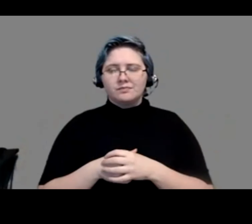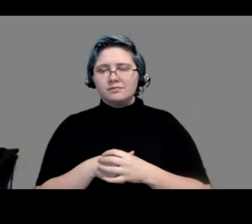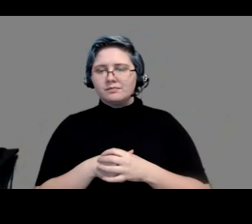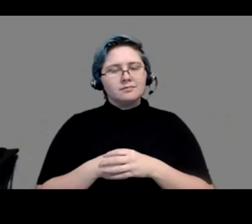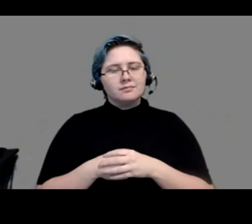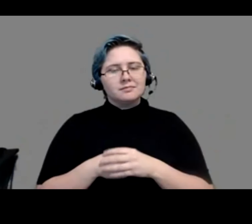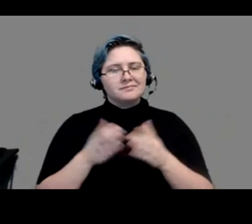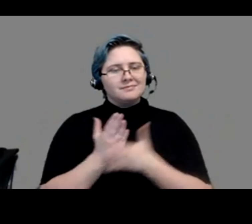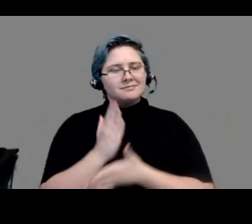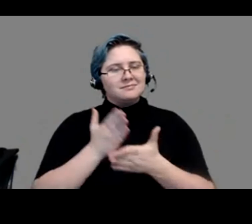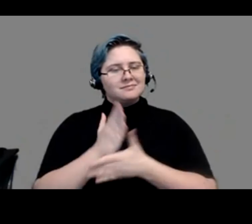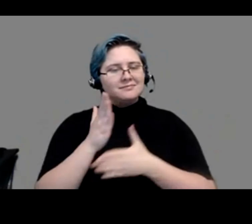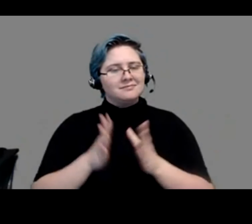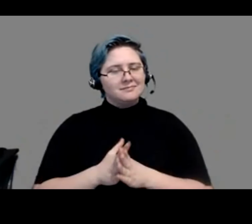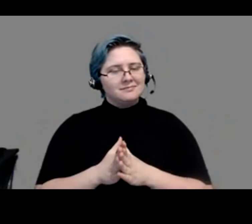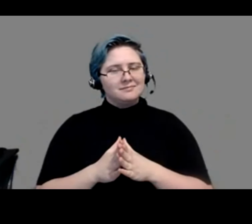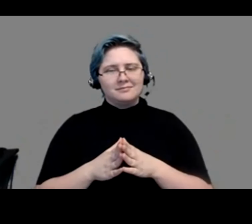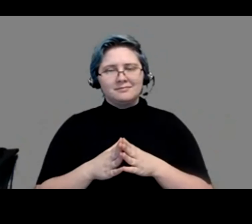All right.